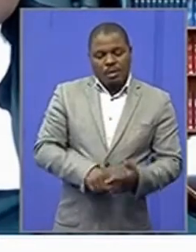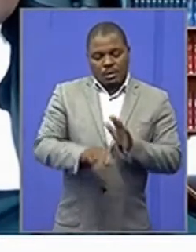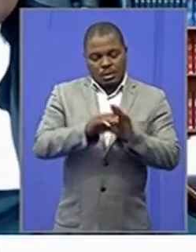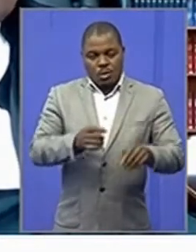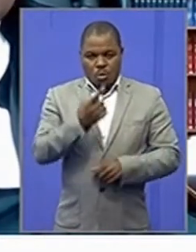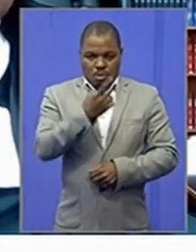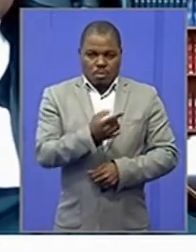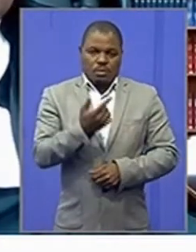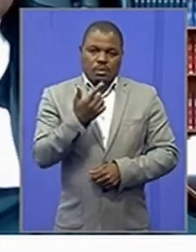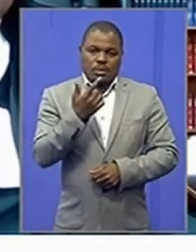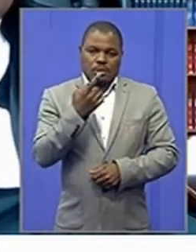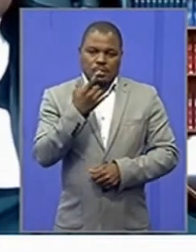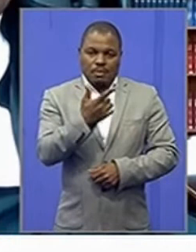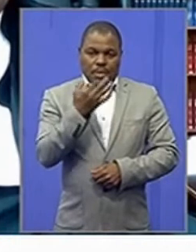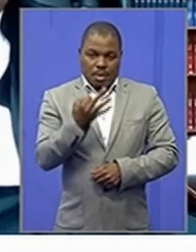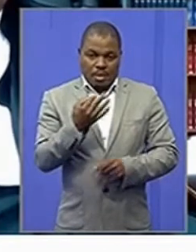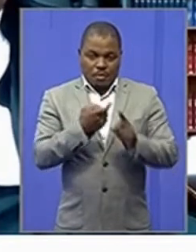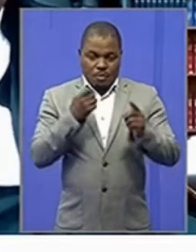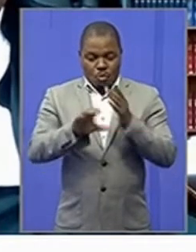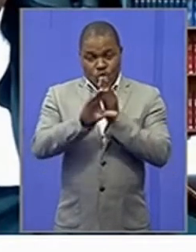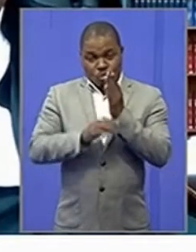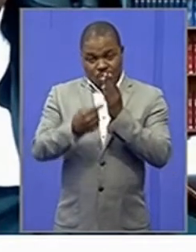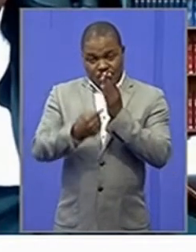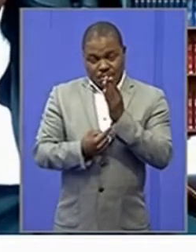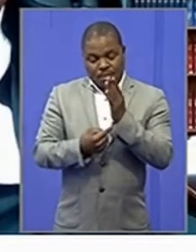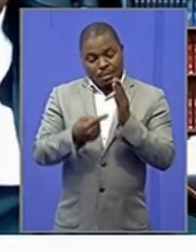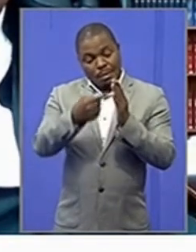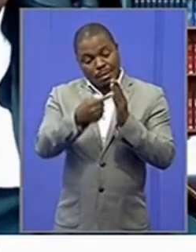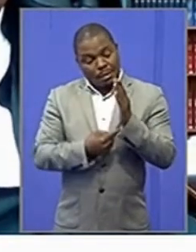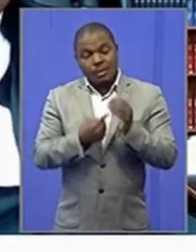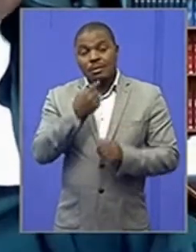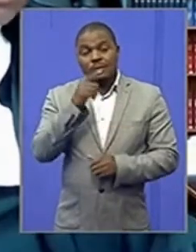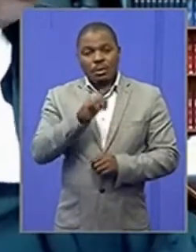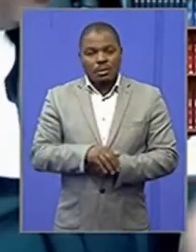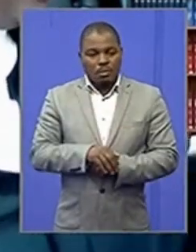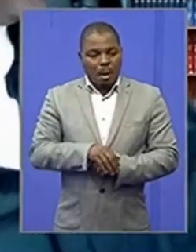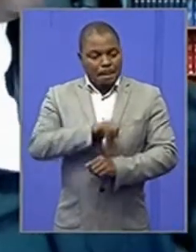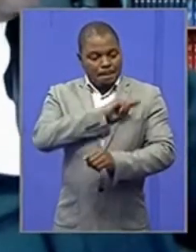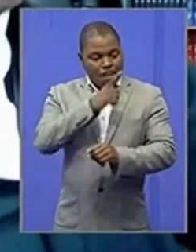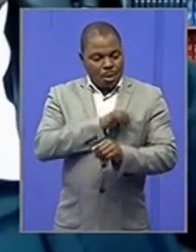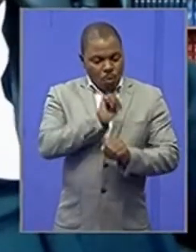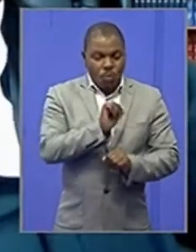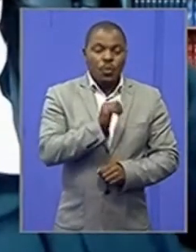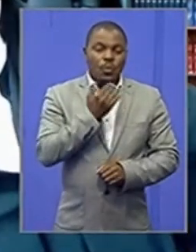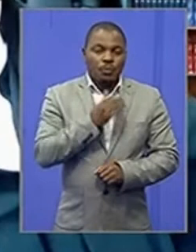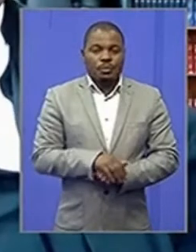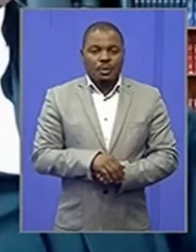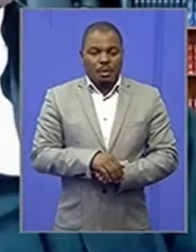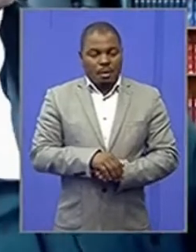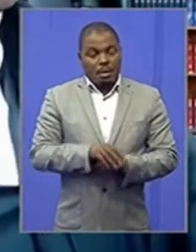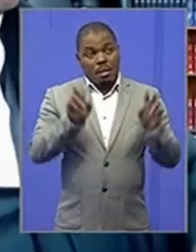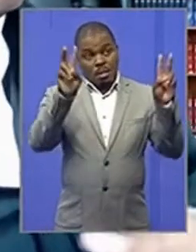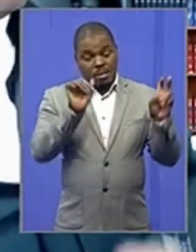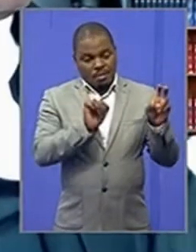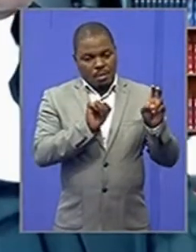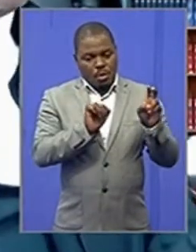173 of the Constitution, the text is inherent power is the heading. The wording is